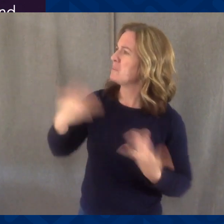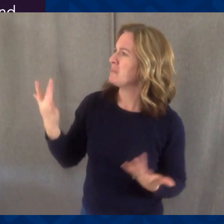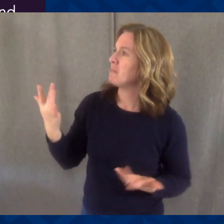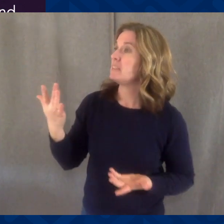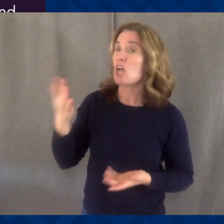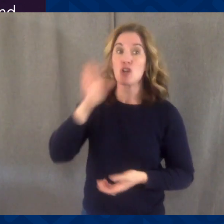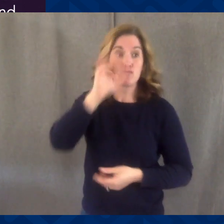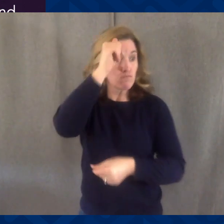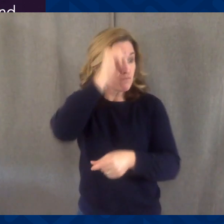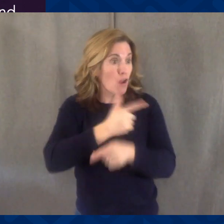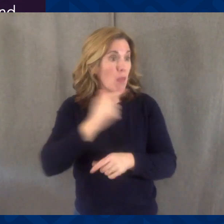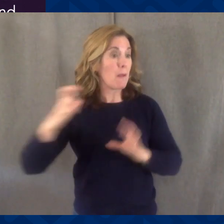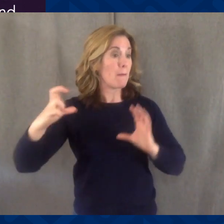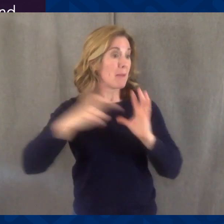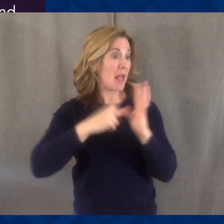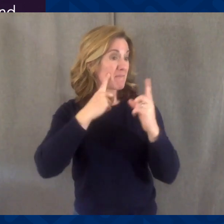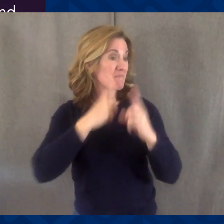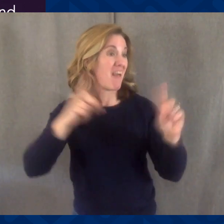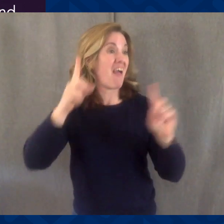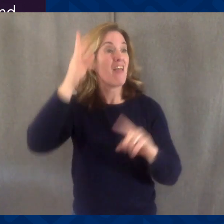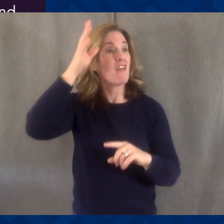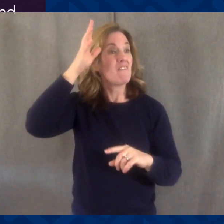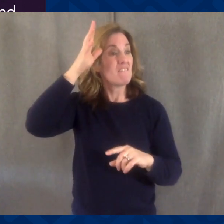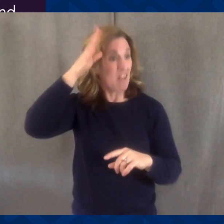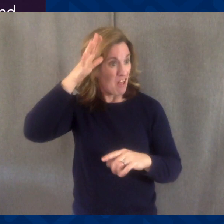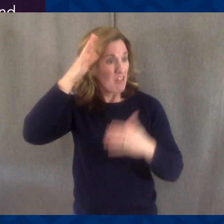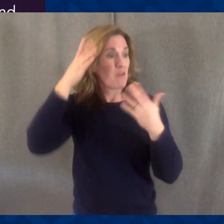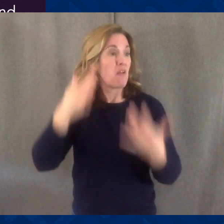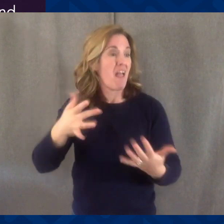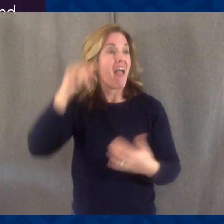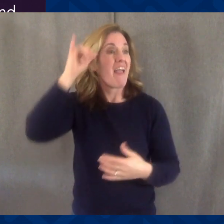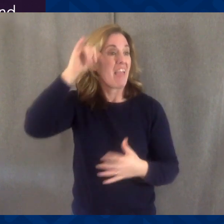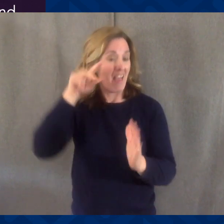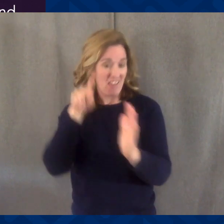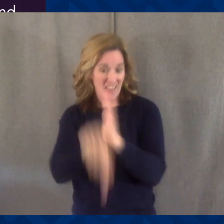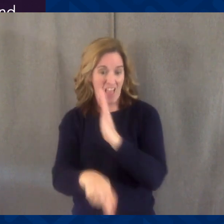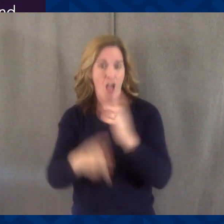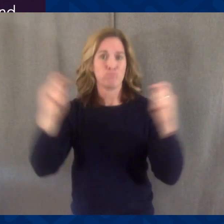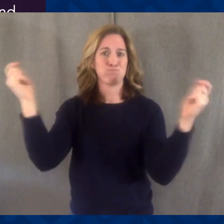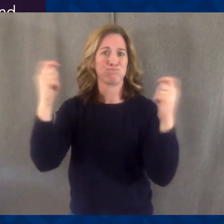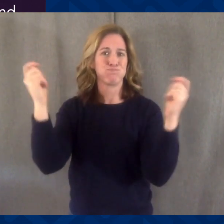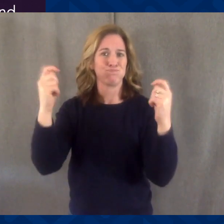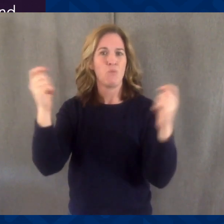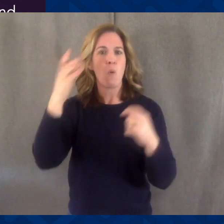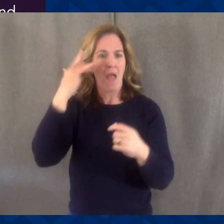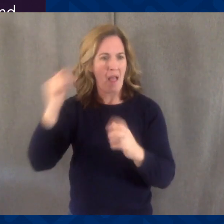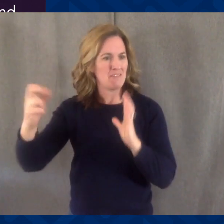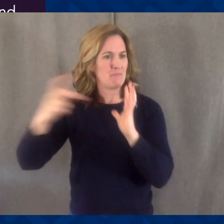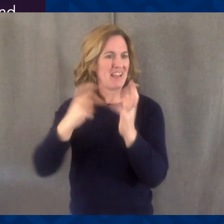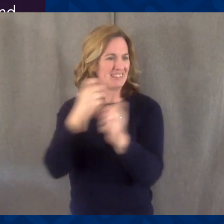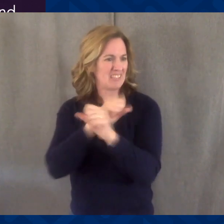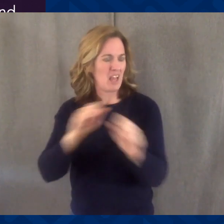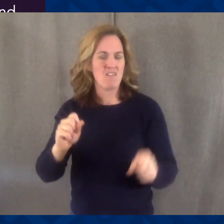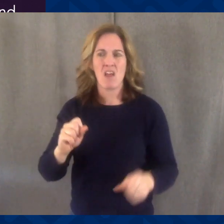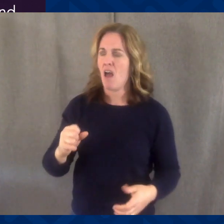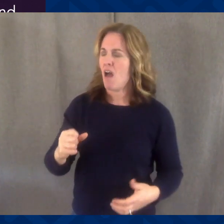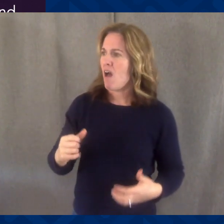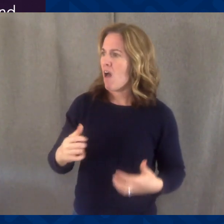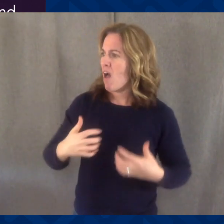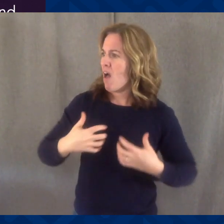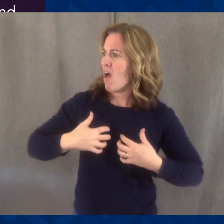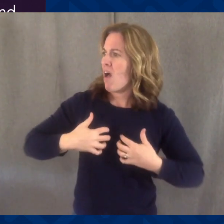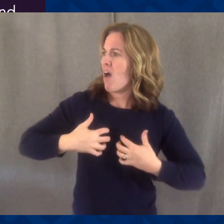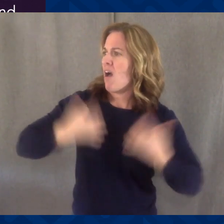father has killed the fattened calf because he has him back safe and sound. The older brother became angry and refused to go